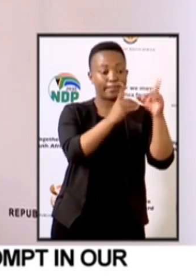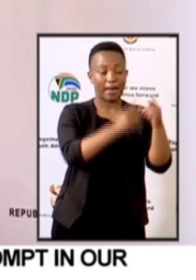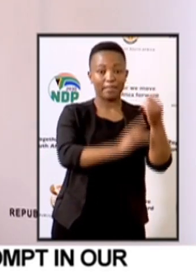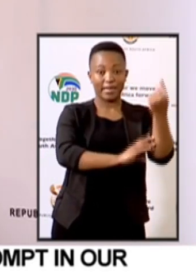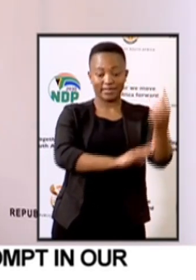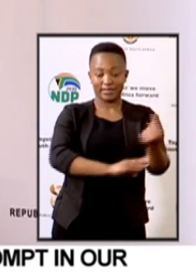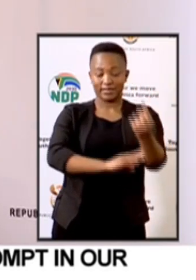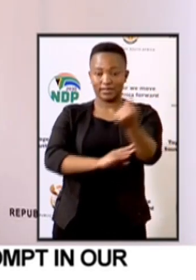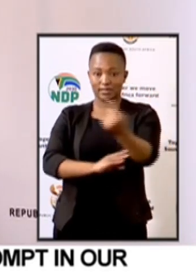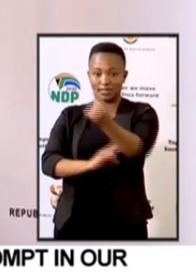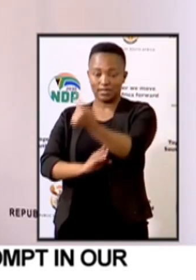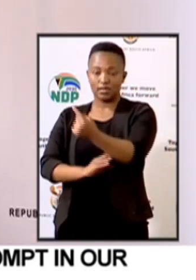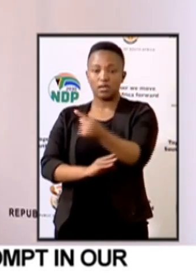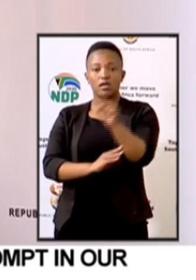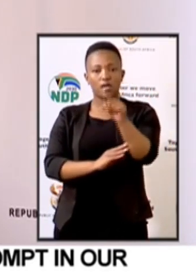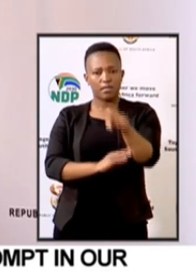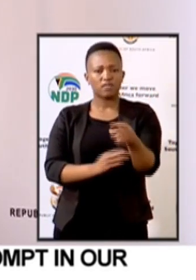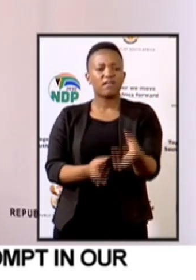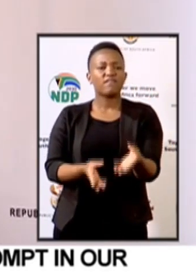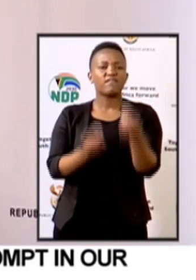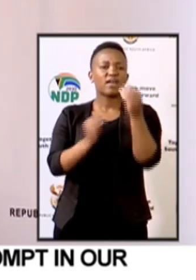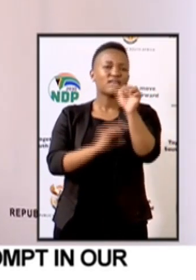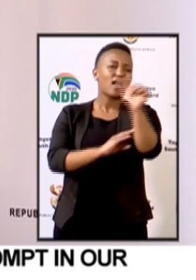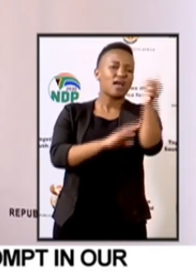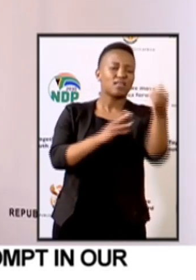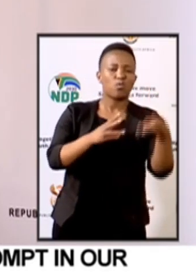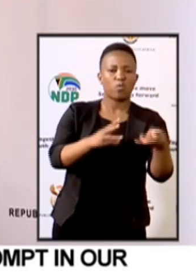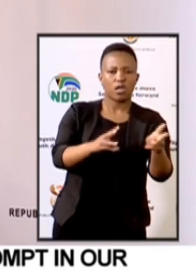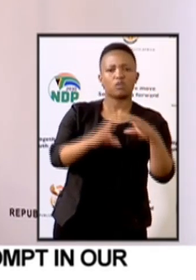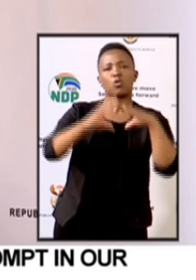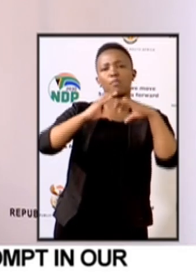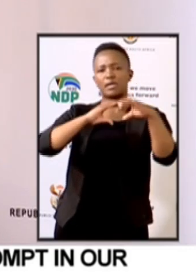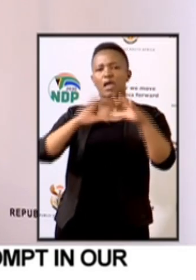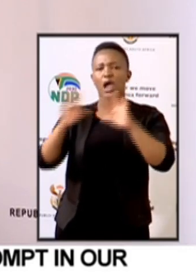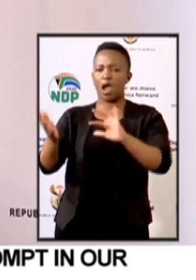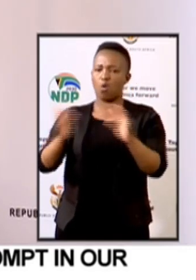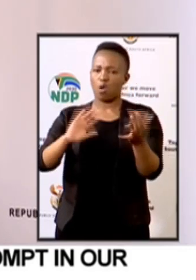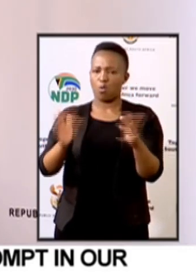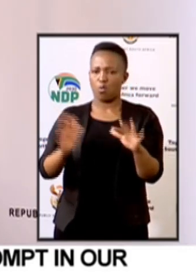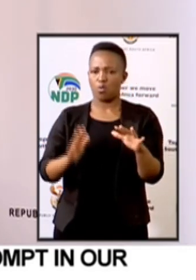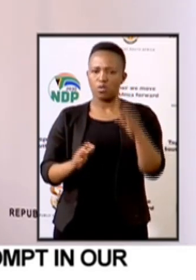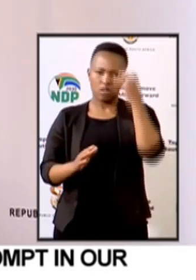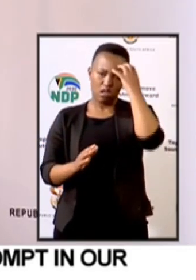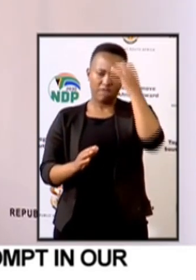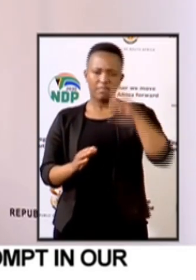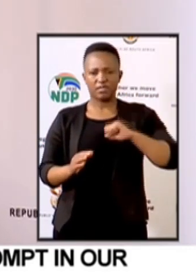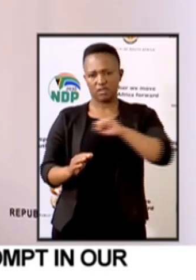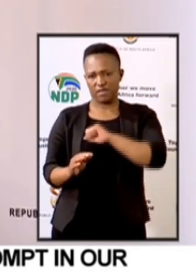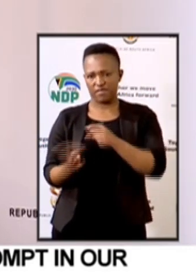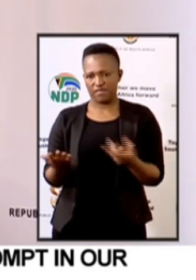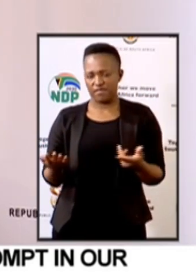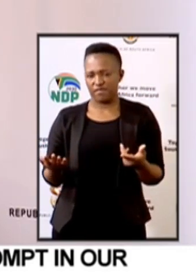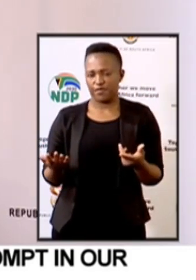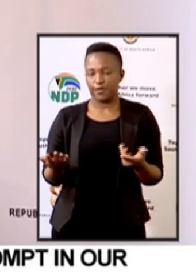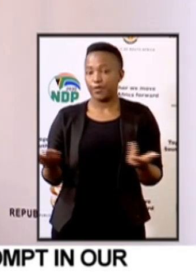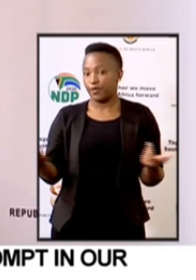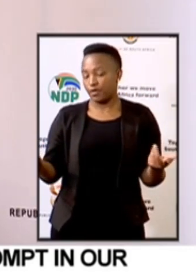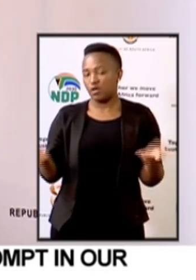need to explore other possibilities of communication over and above those that are normal,